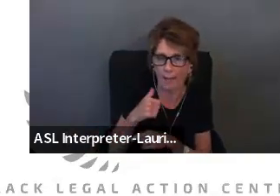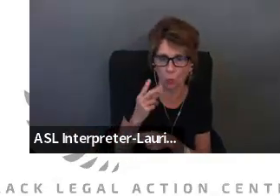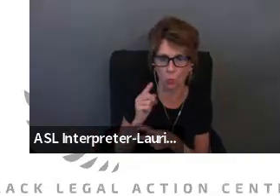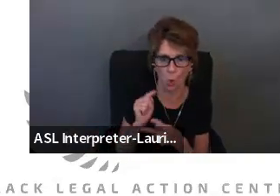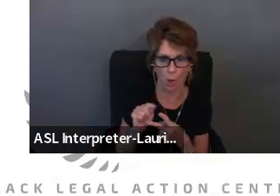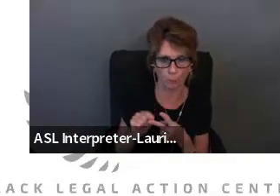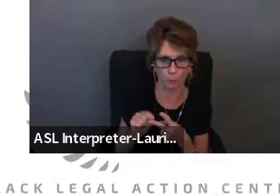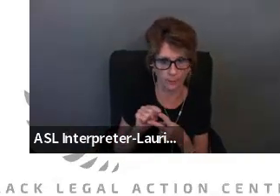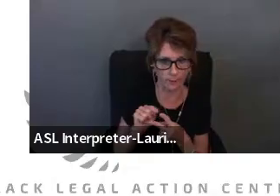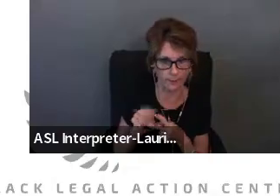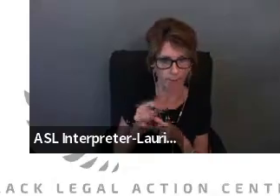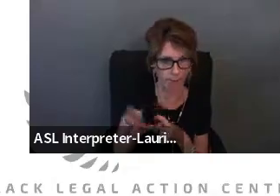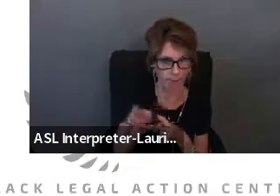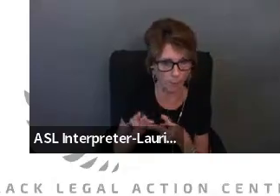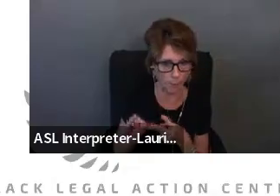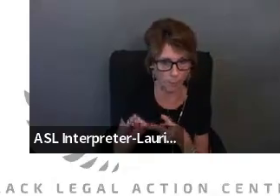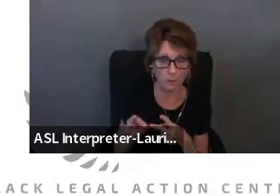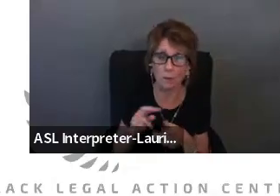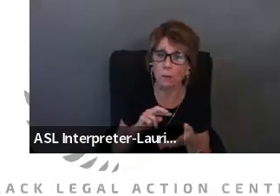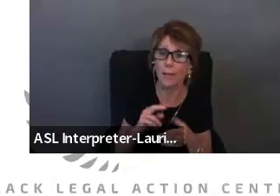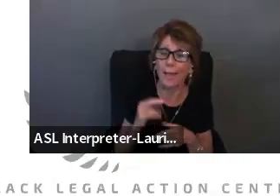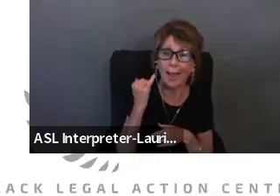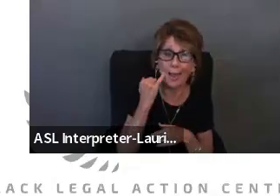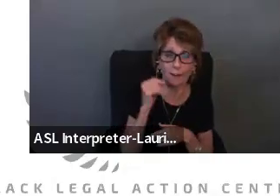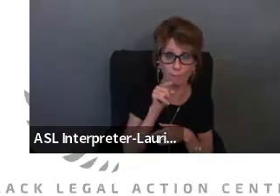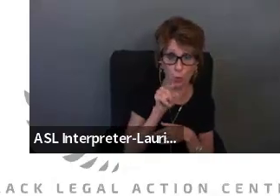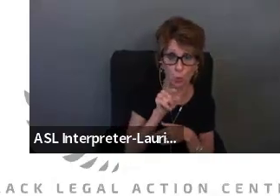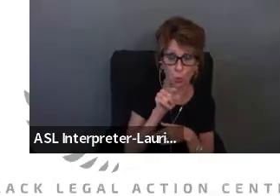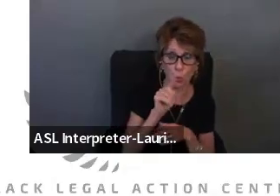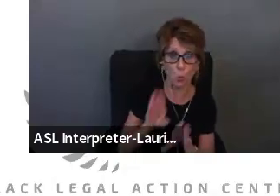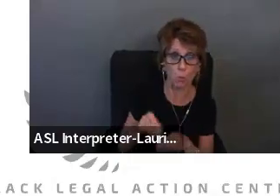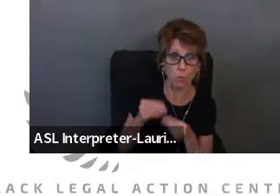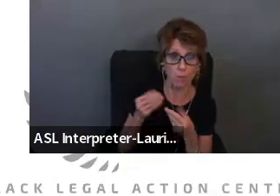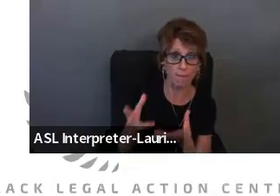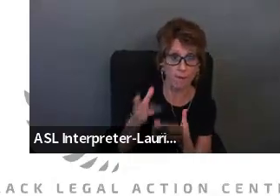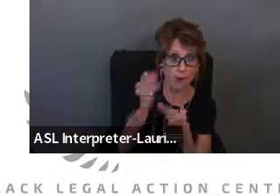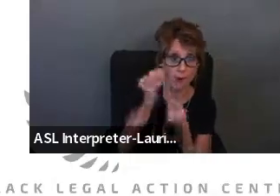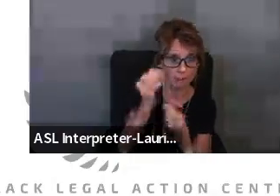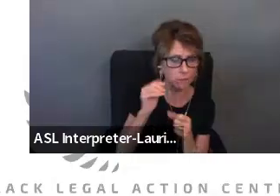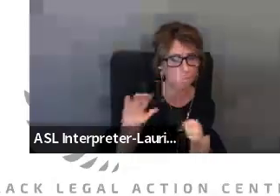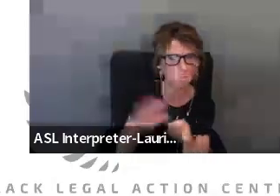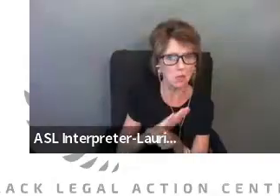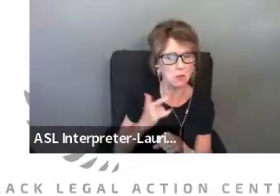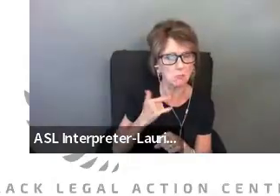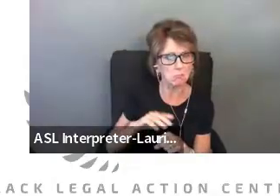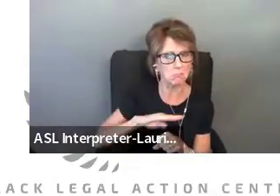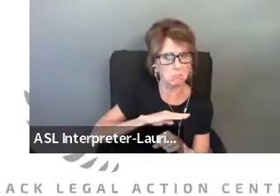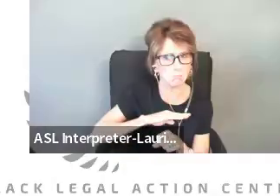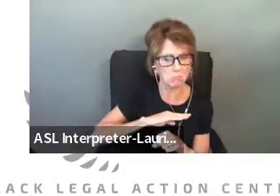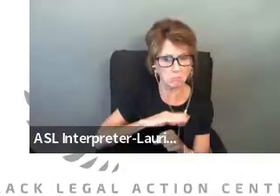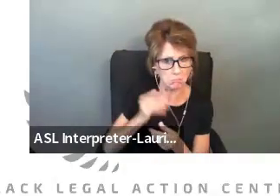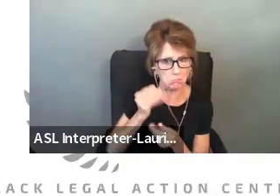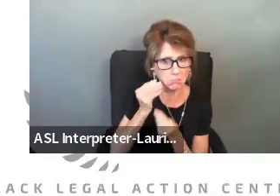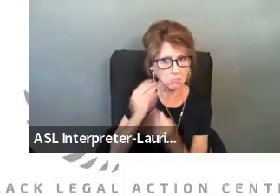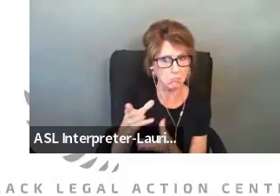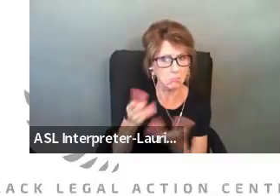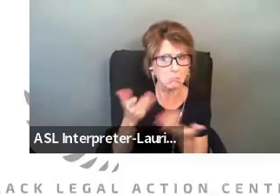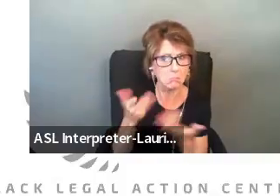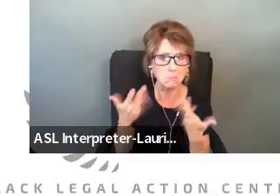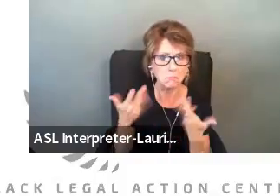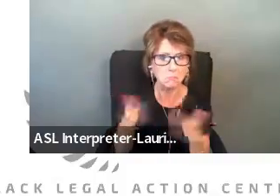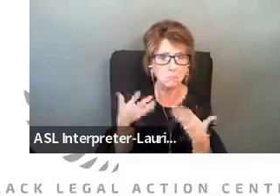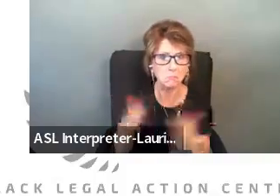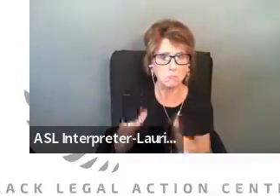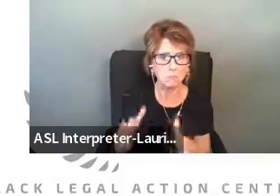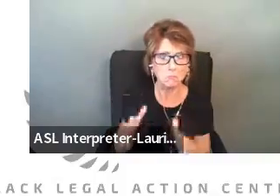you have provided information and you're satisfied that you provided the information, don't take